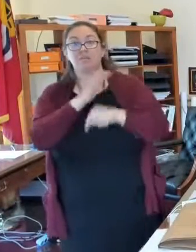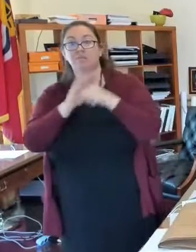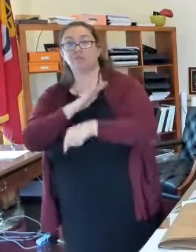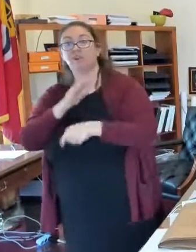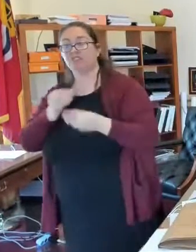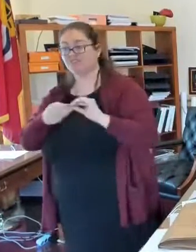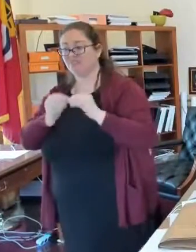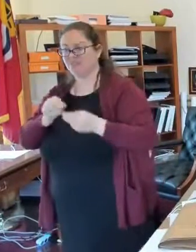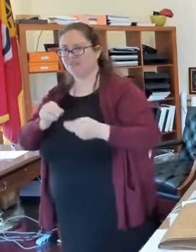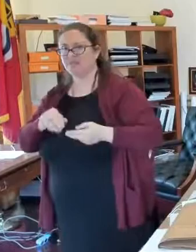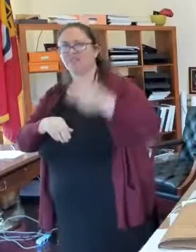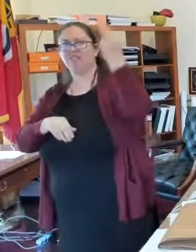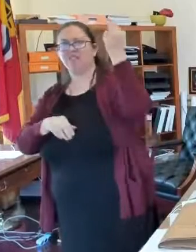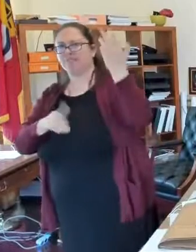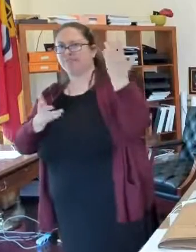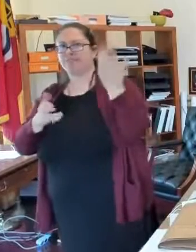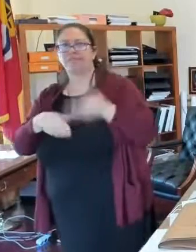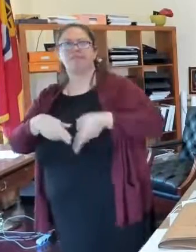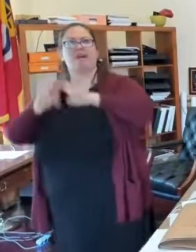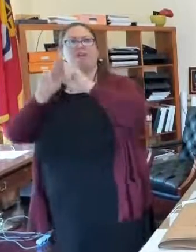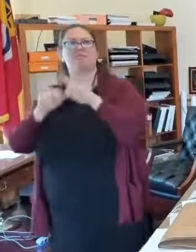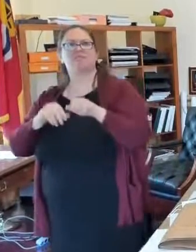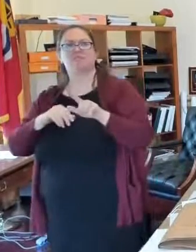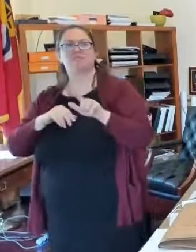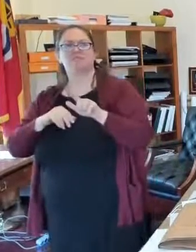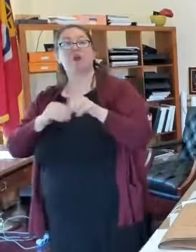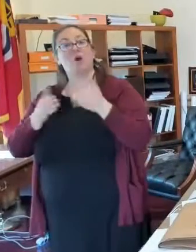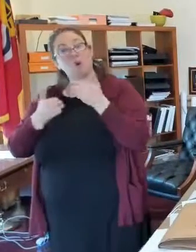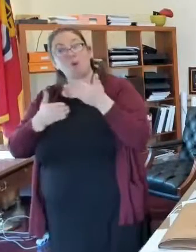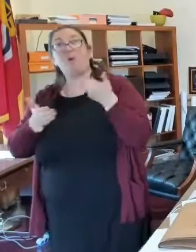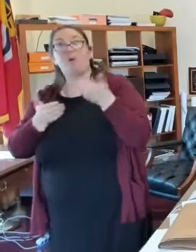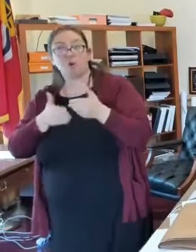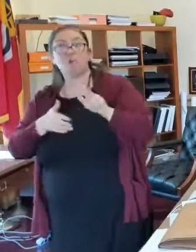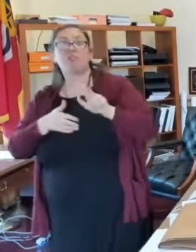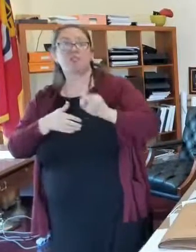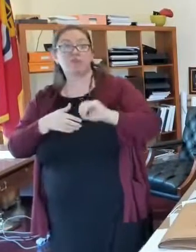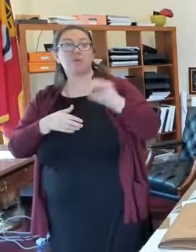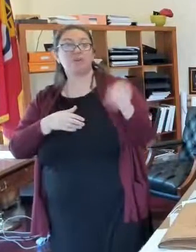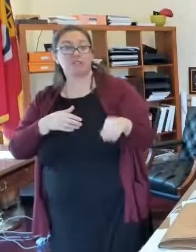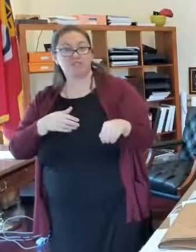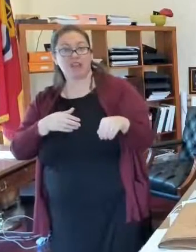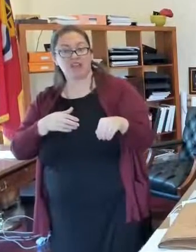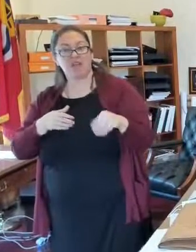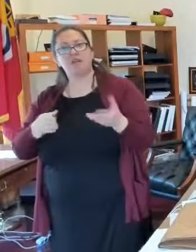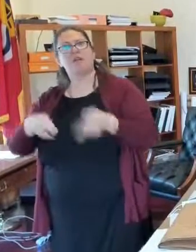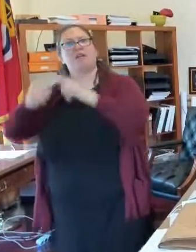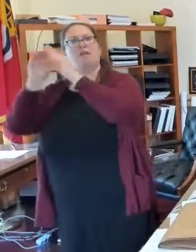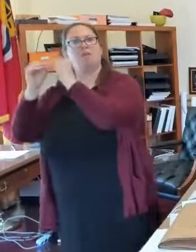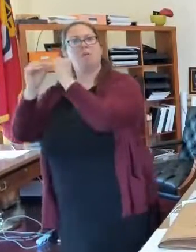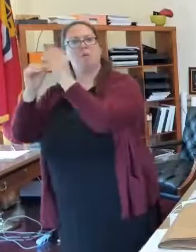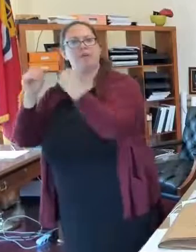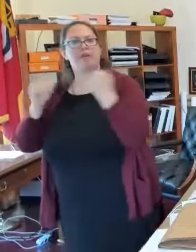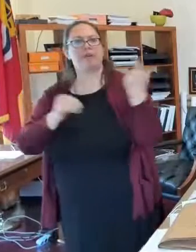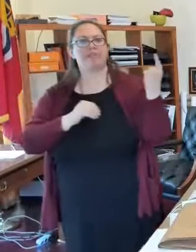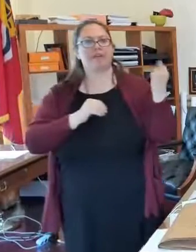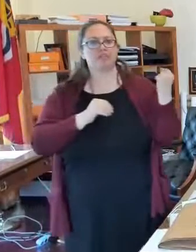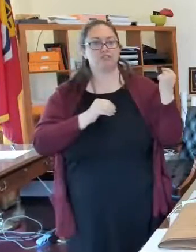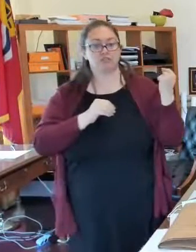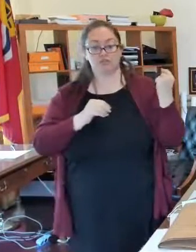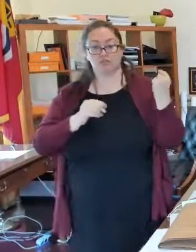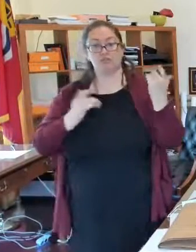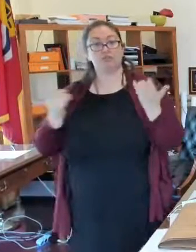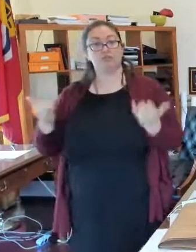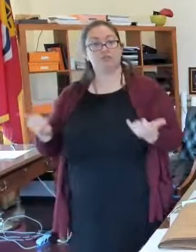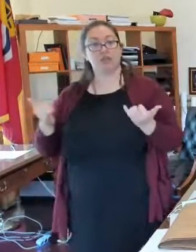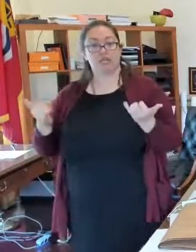of about, I think it was 28%, close to 30% this year over last year. We're living in a situation where